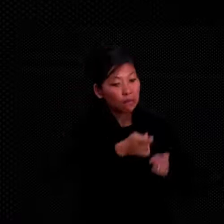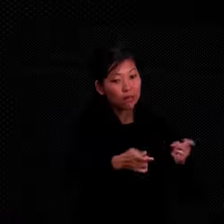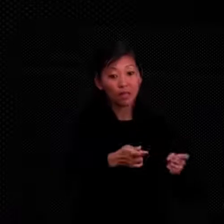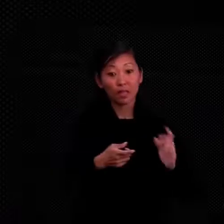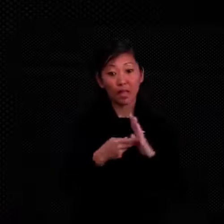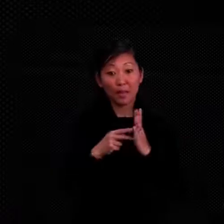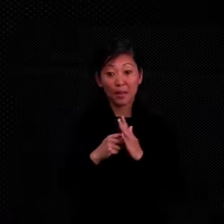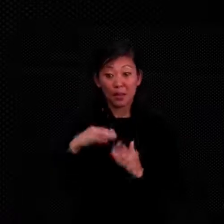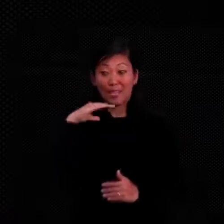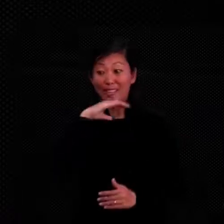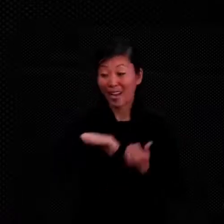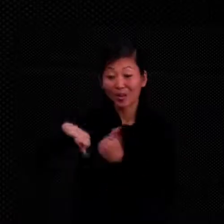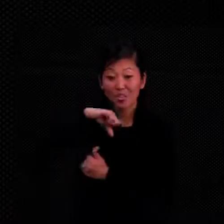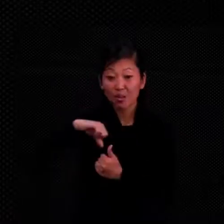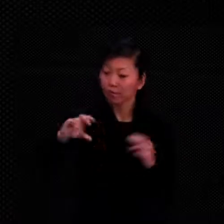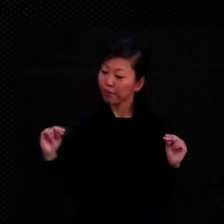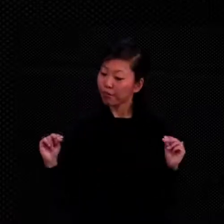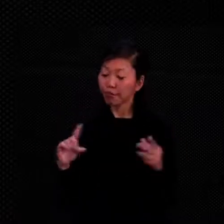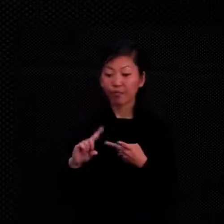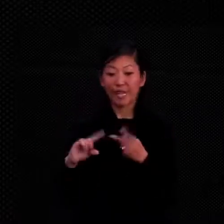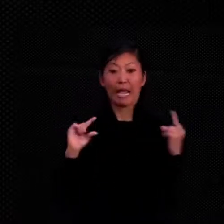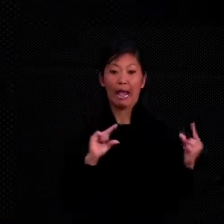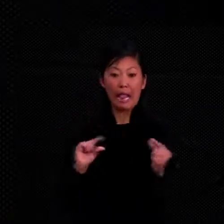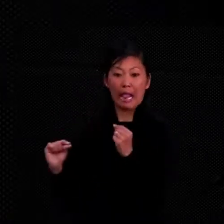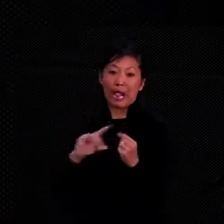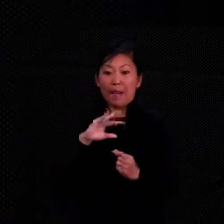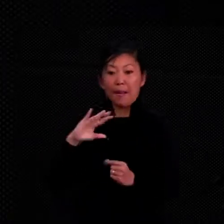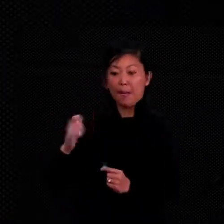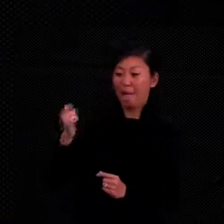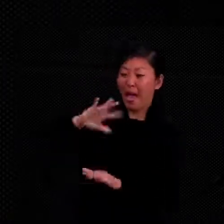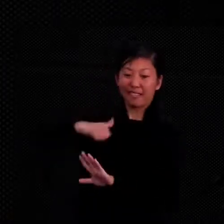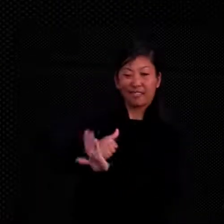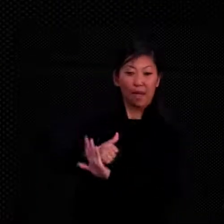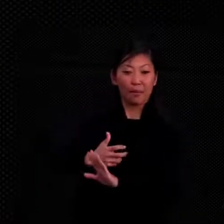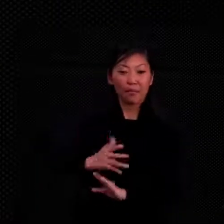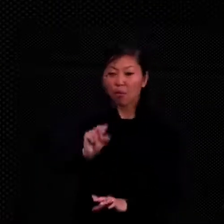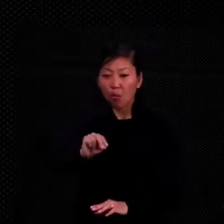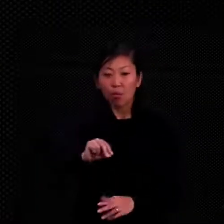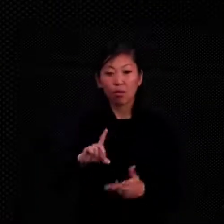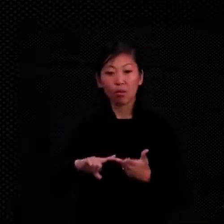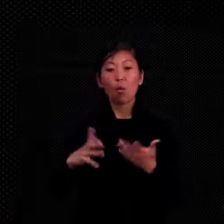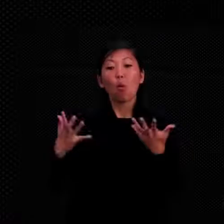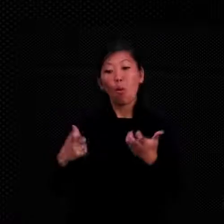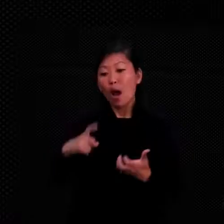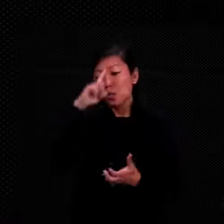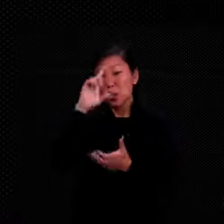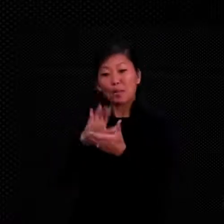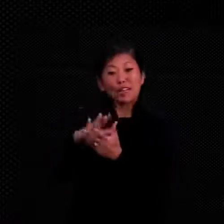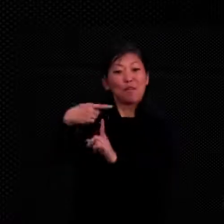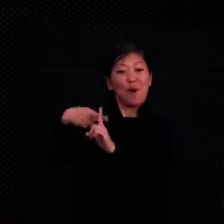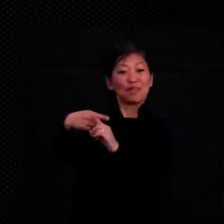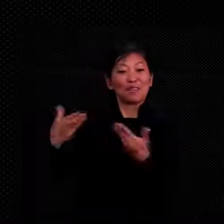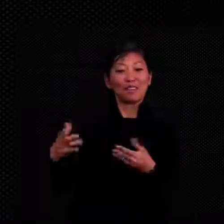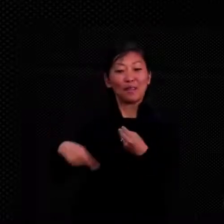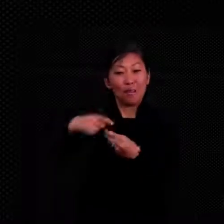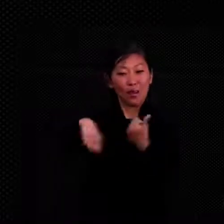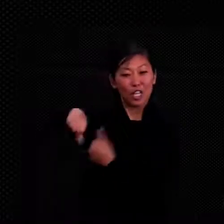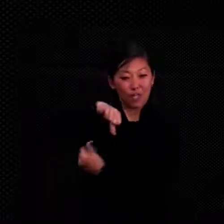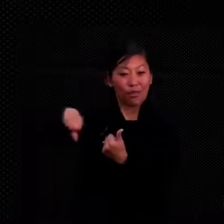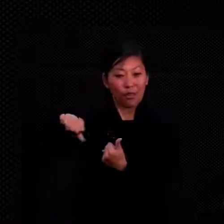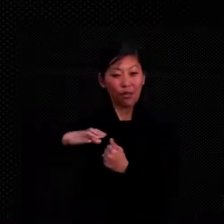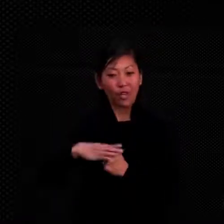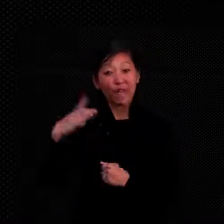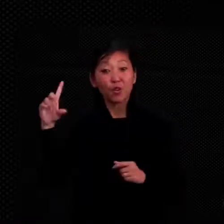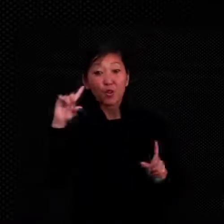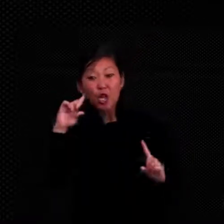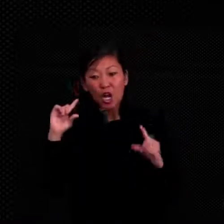lie to each other. We don't gossip about one another. It means that we fight to believe the best about each other. And most of the time we use our